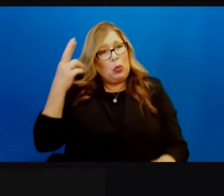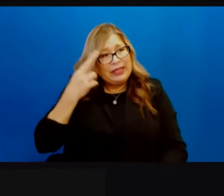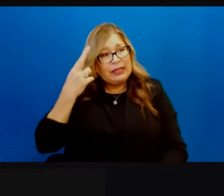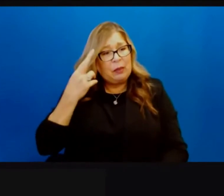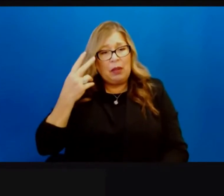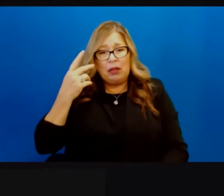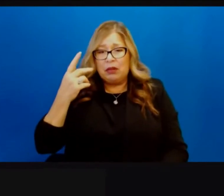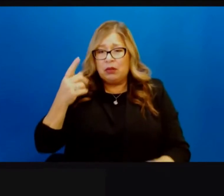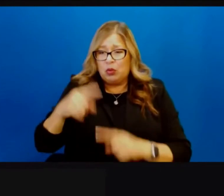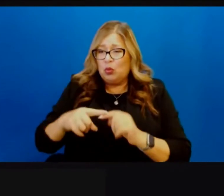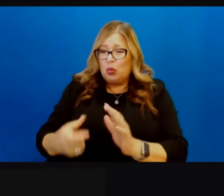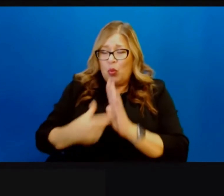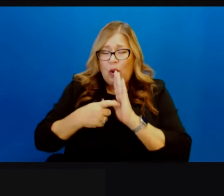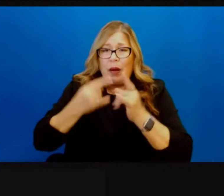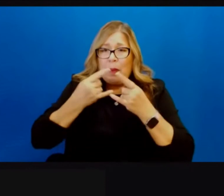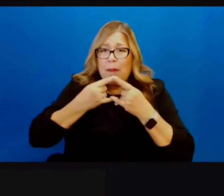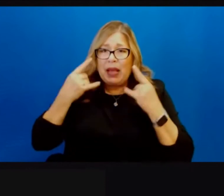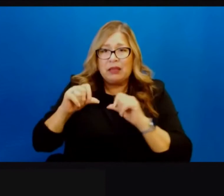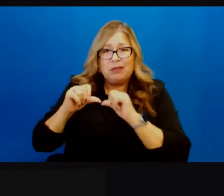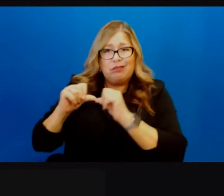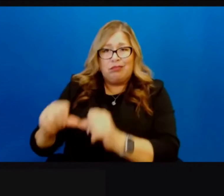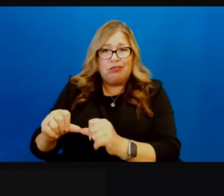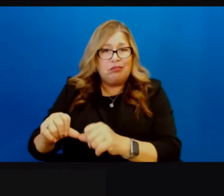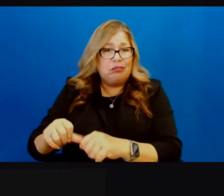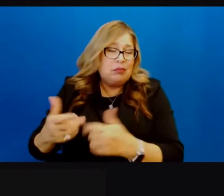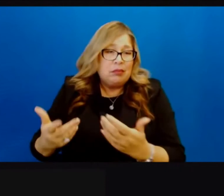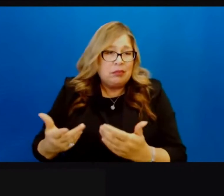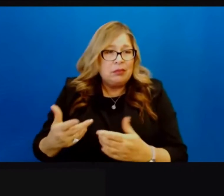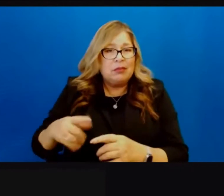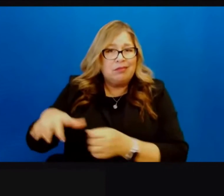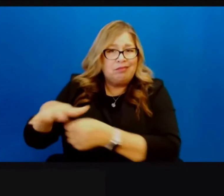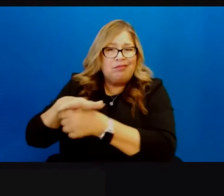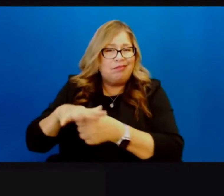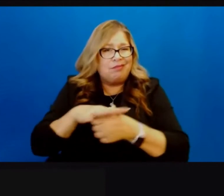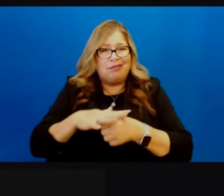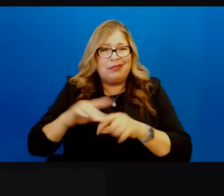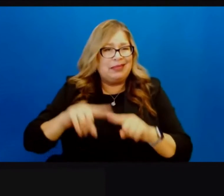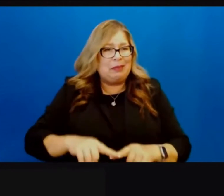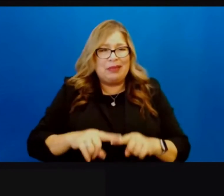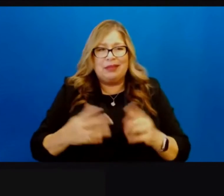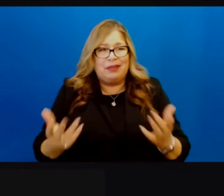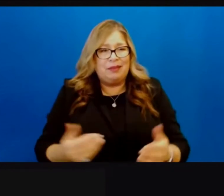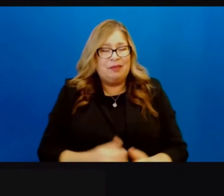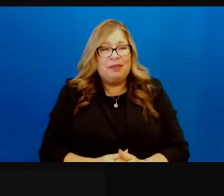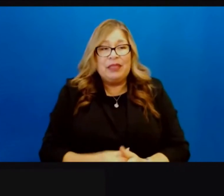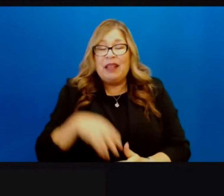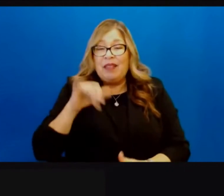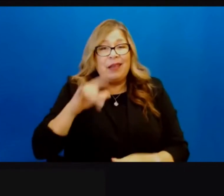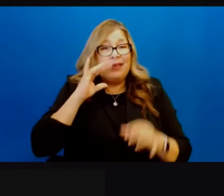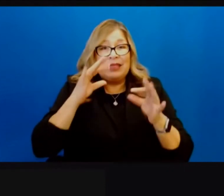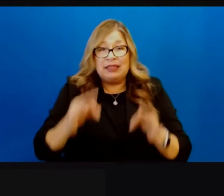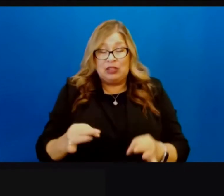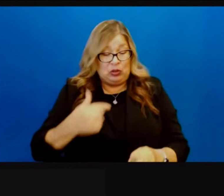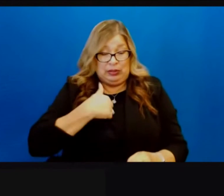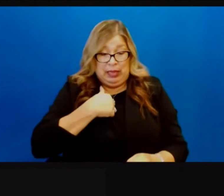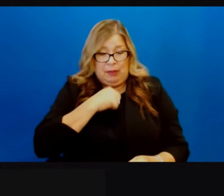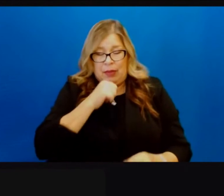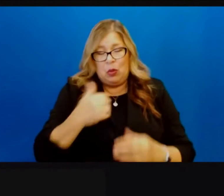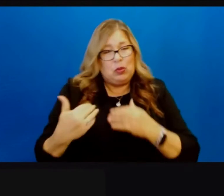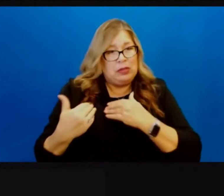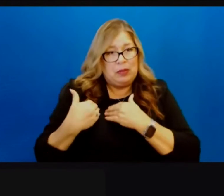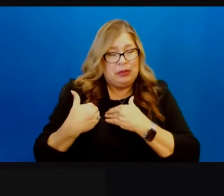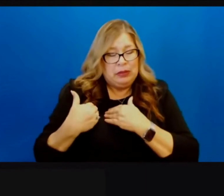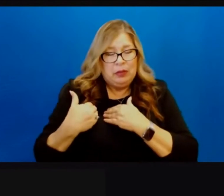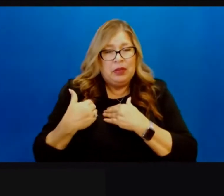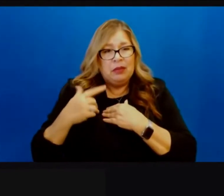continue requiring masks for a period of time. So again, not the decision that I'm in charge of making,